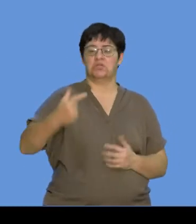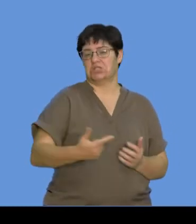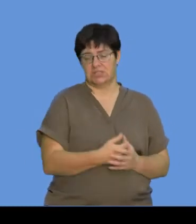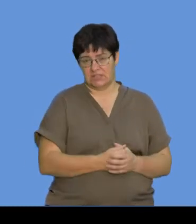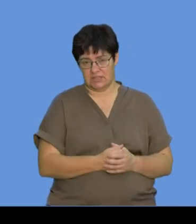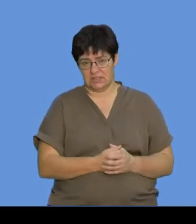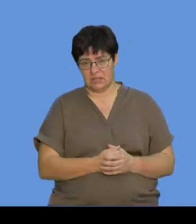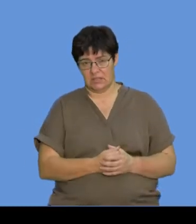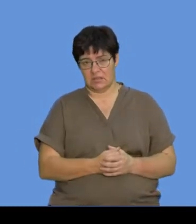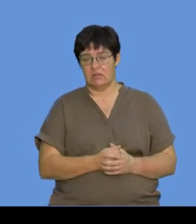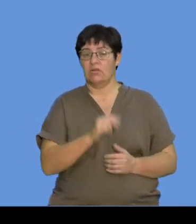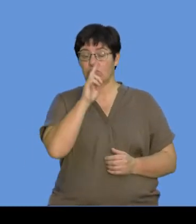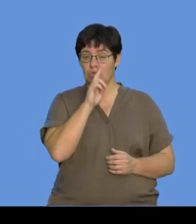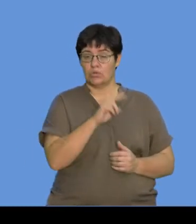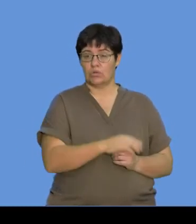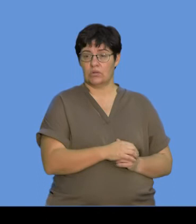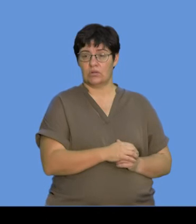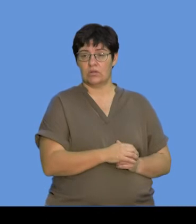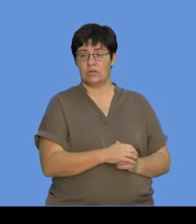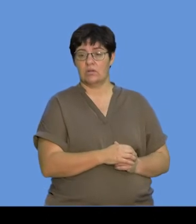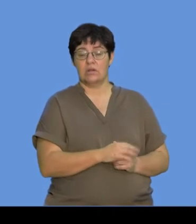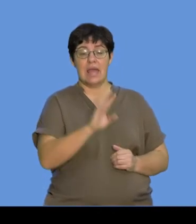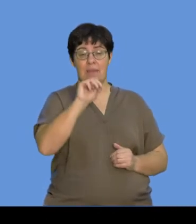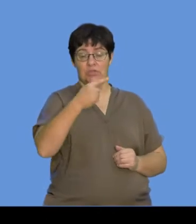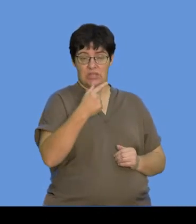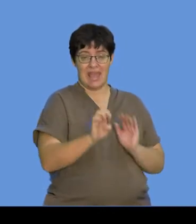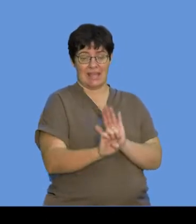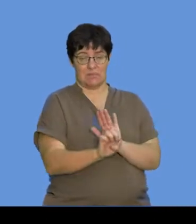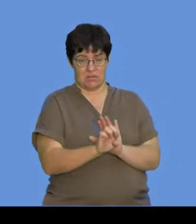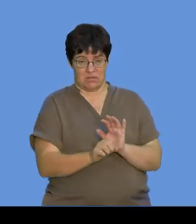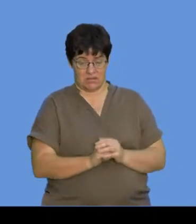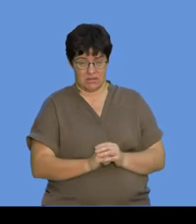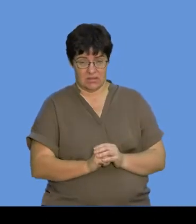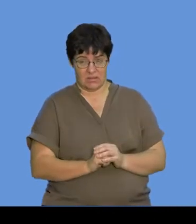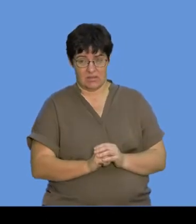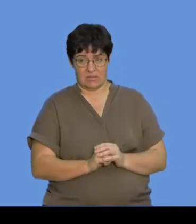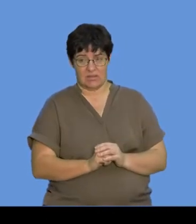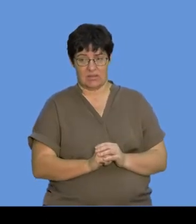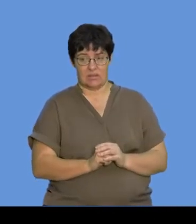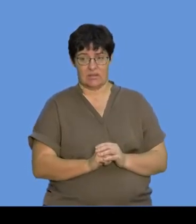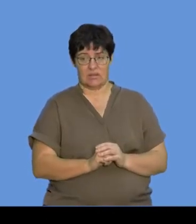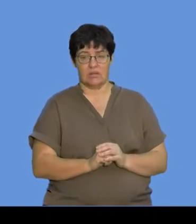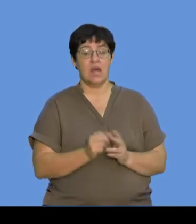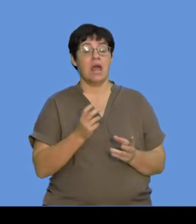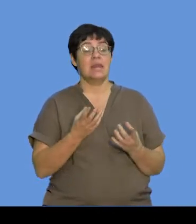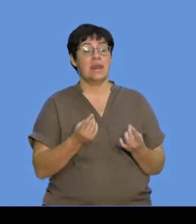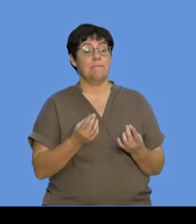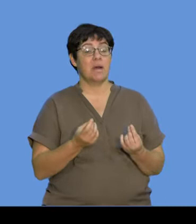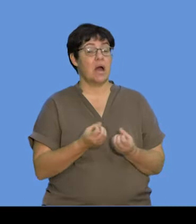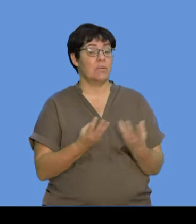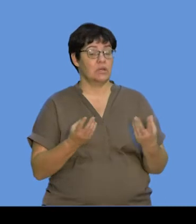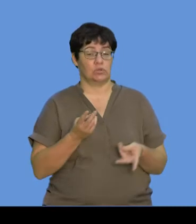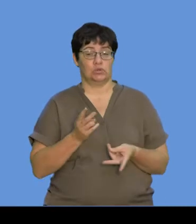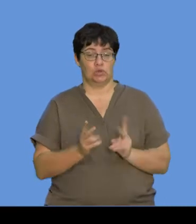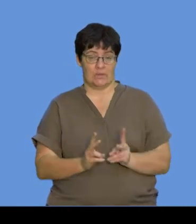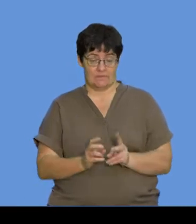magnesium, for argument's sake. If you look at magnesium as an example, okay, magnesium is element number 12,